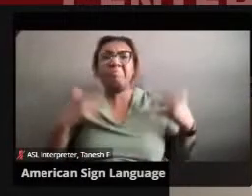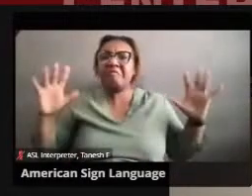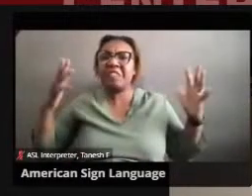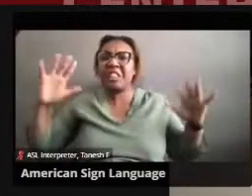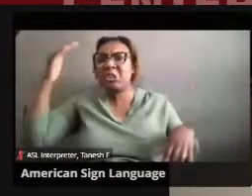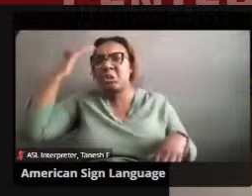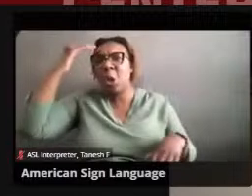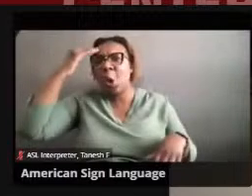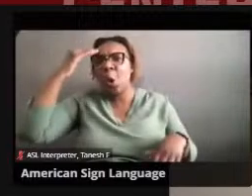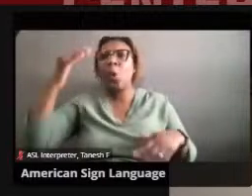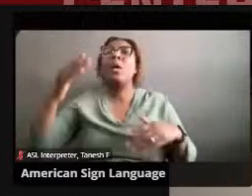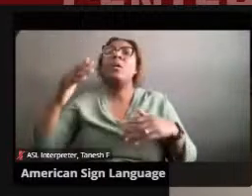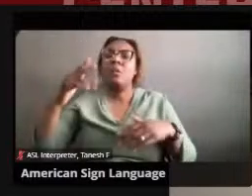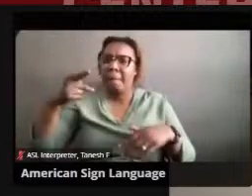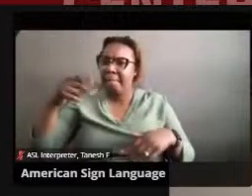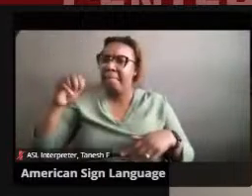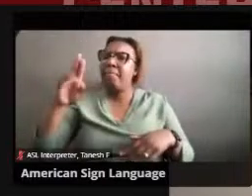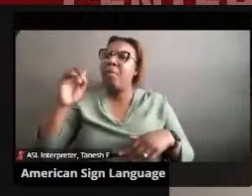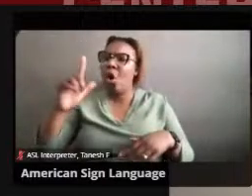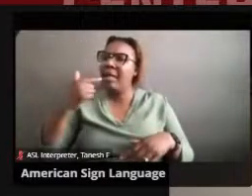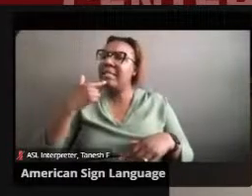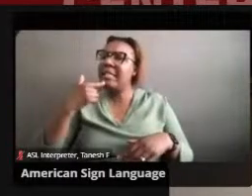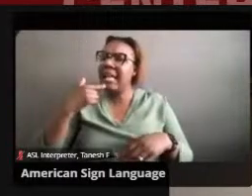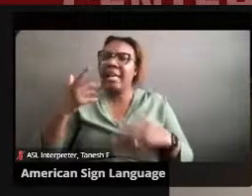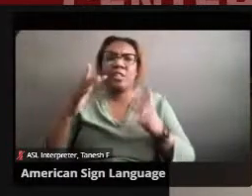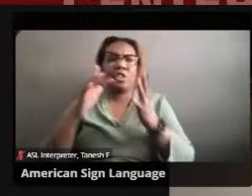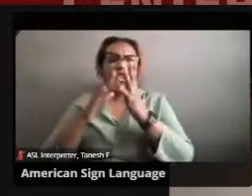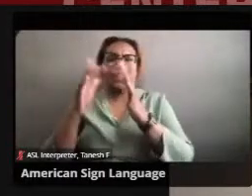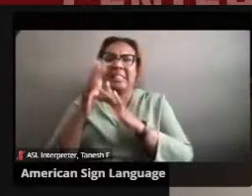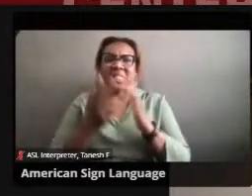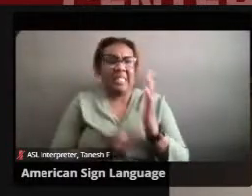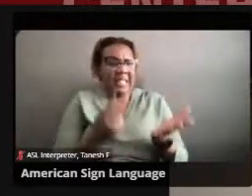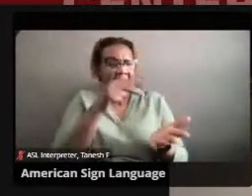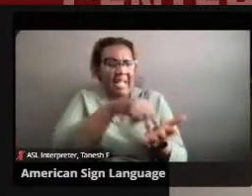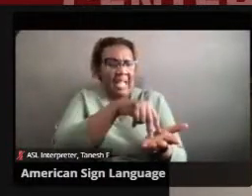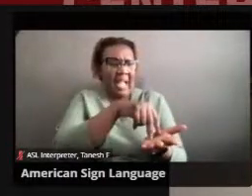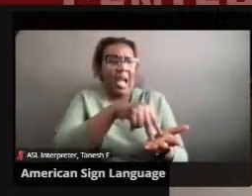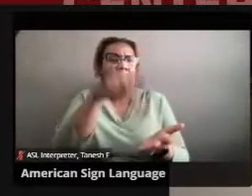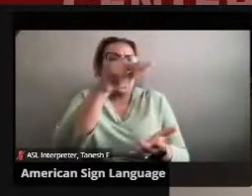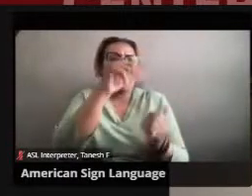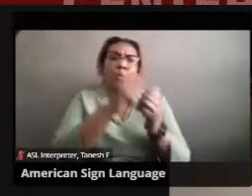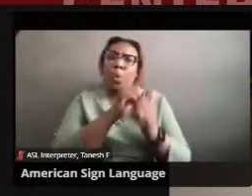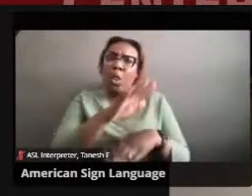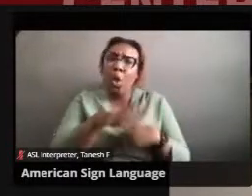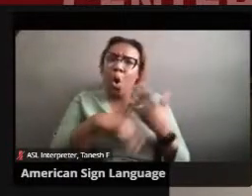all power, but the truth is Jesus had power before he laid down.